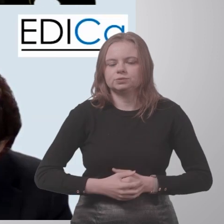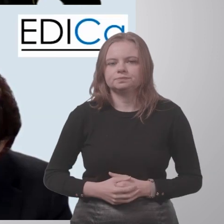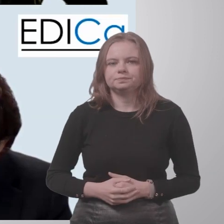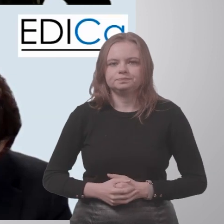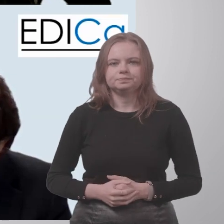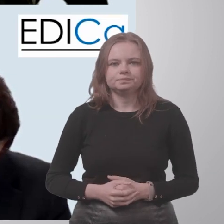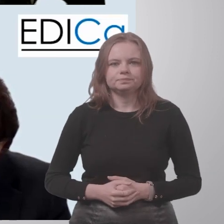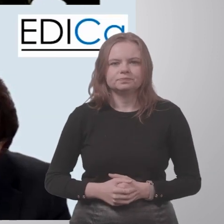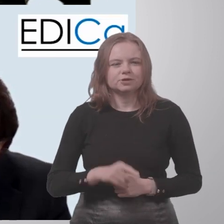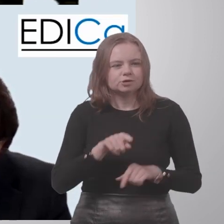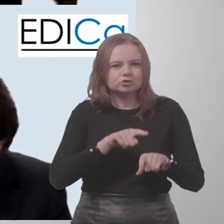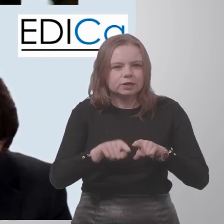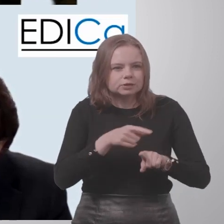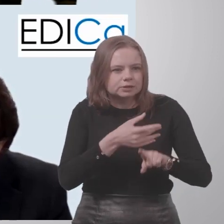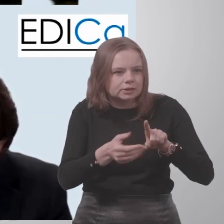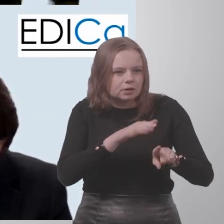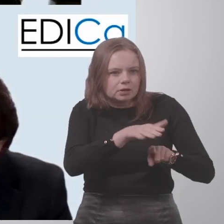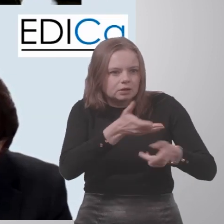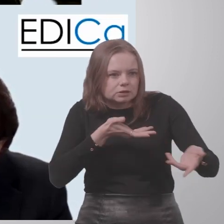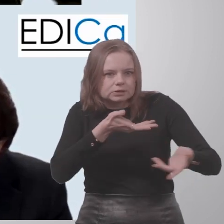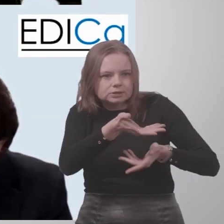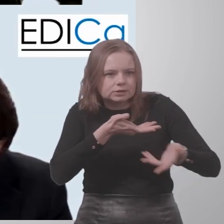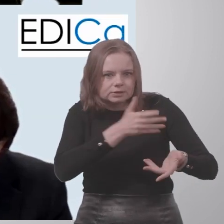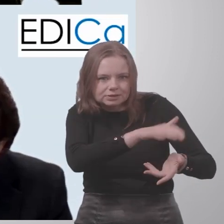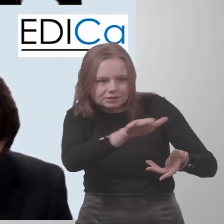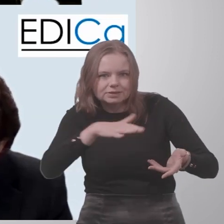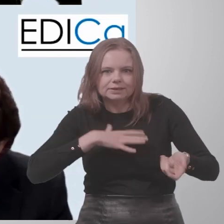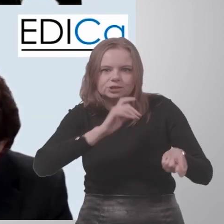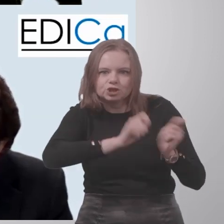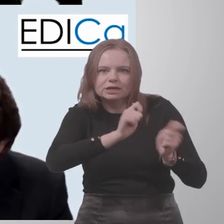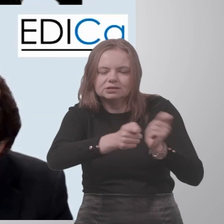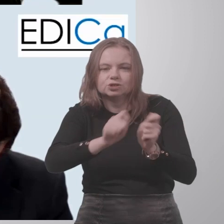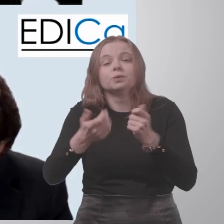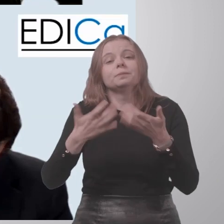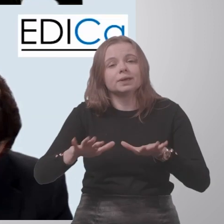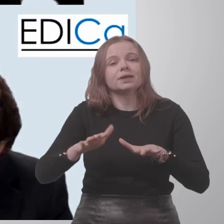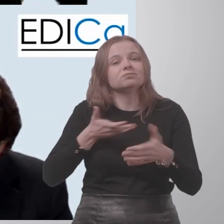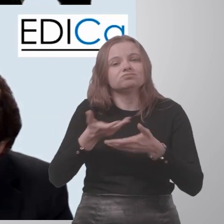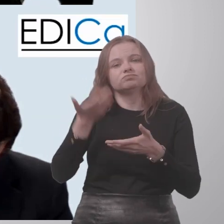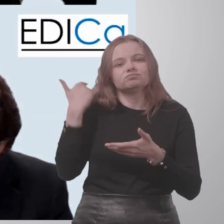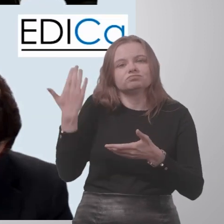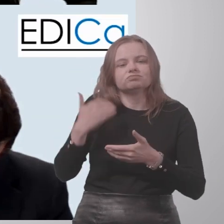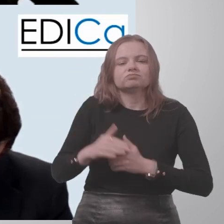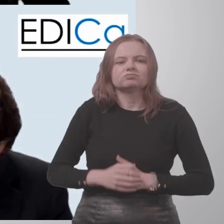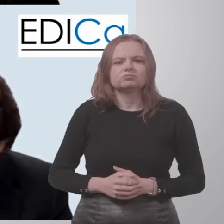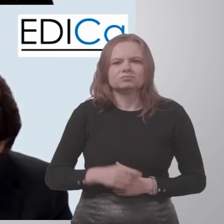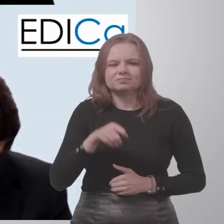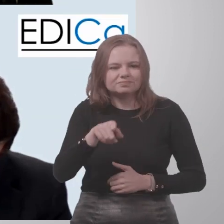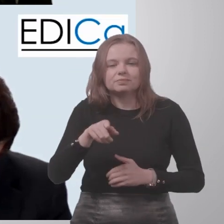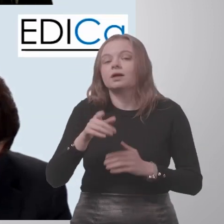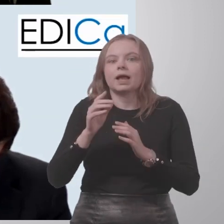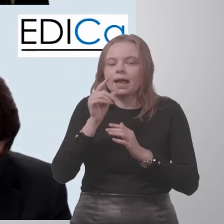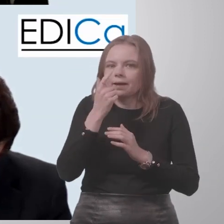I think what we've talked about already so far today is that these changes can't be tweaks. They can't be little things that done. Some of it will have